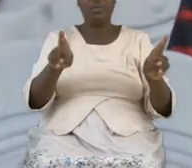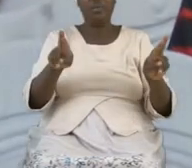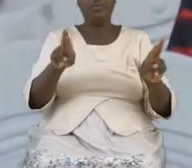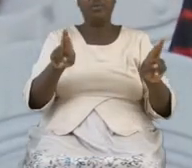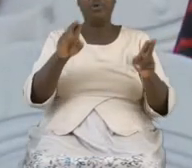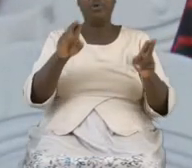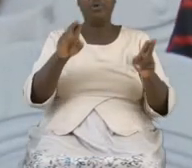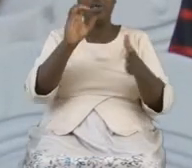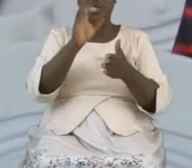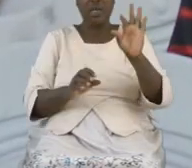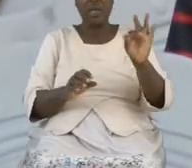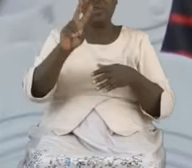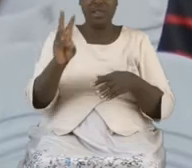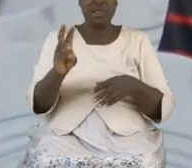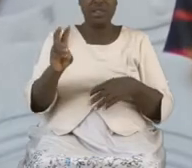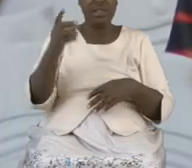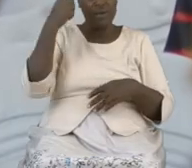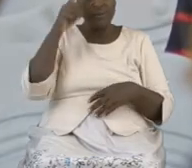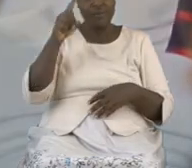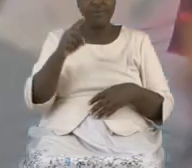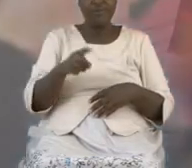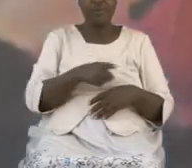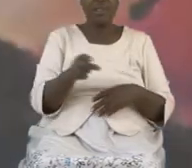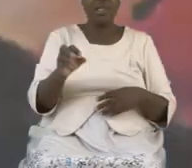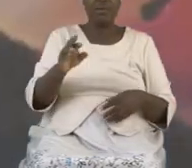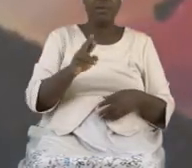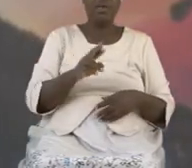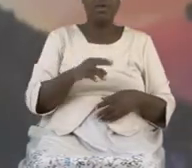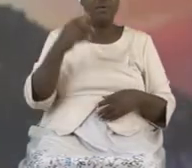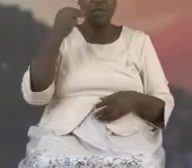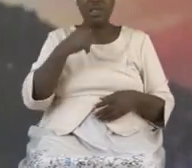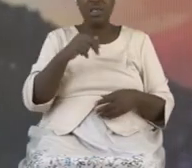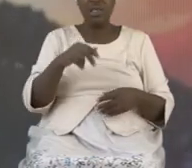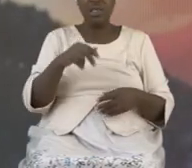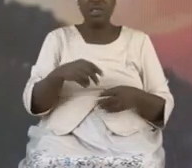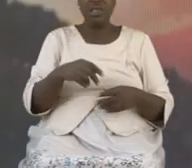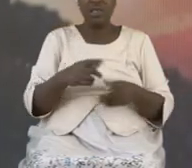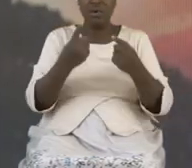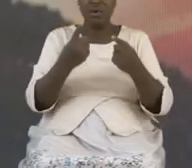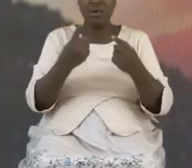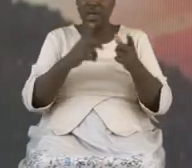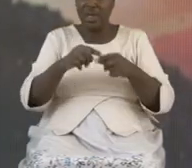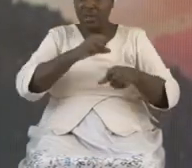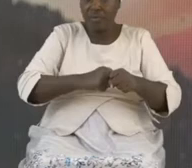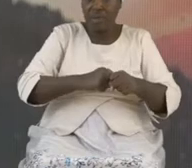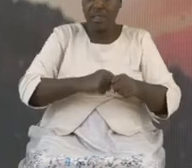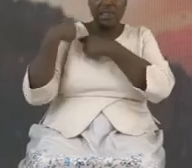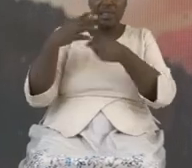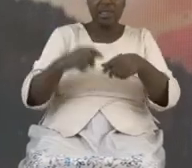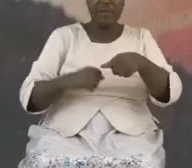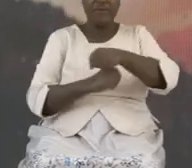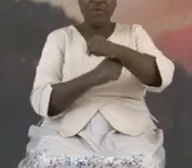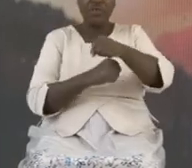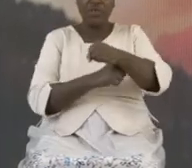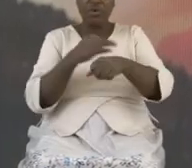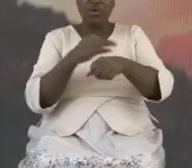then must he often have suffered since the foundation of the world,